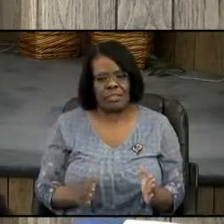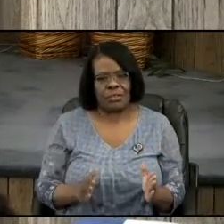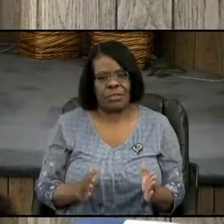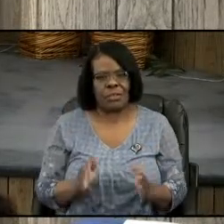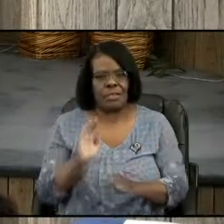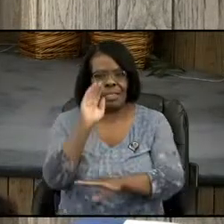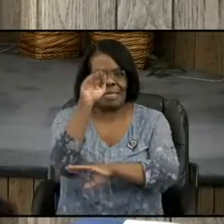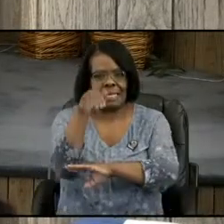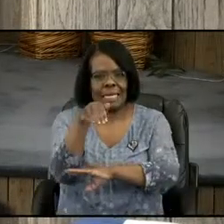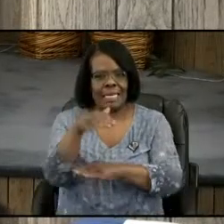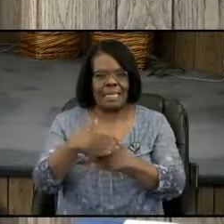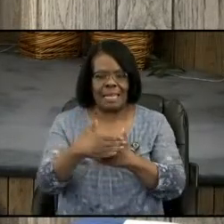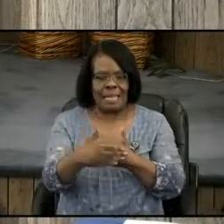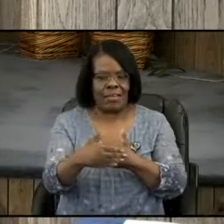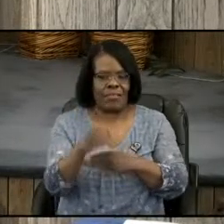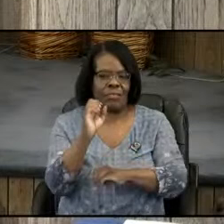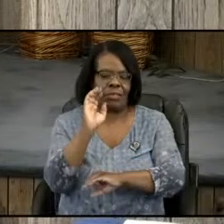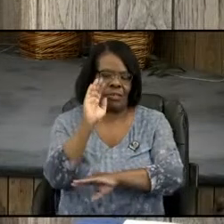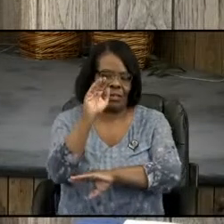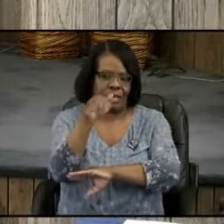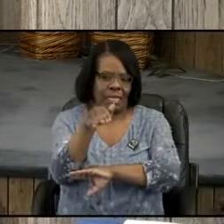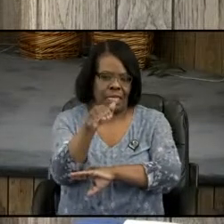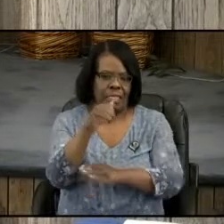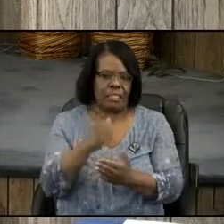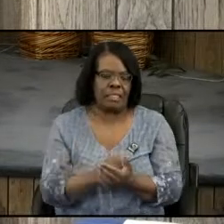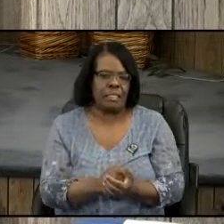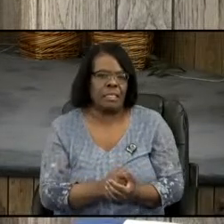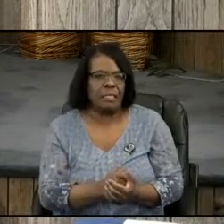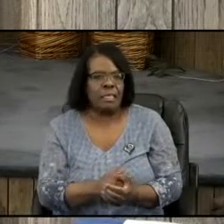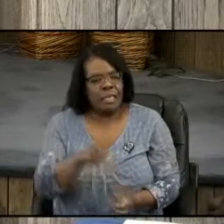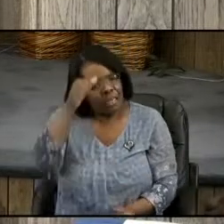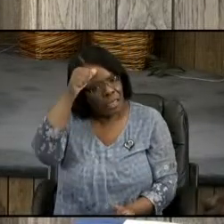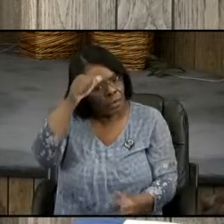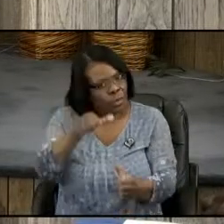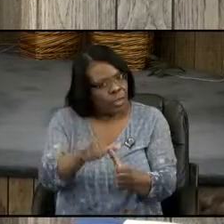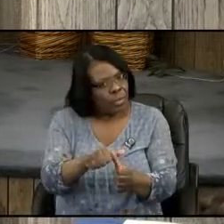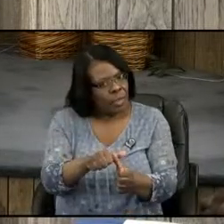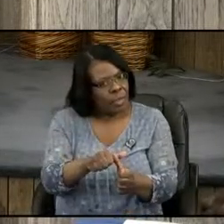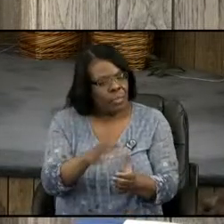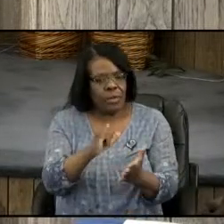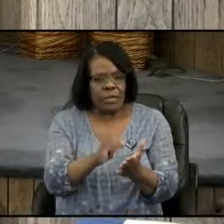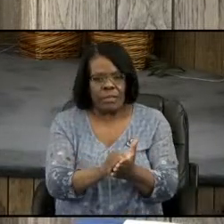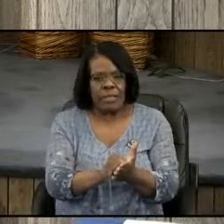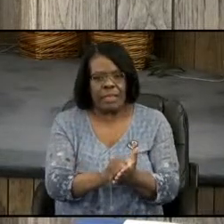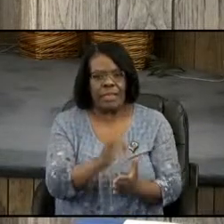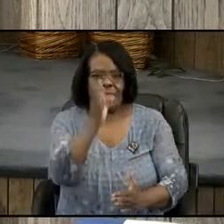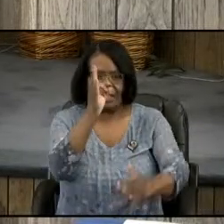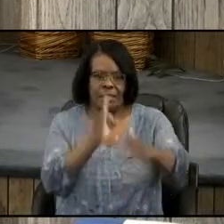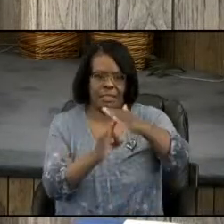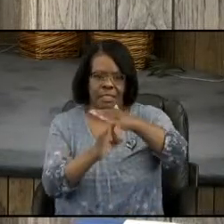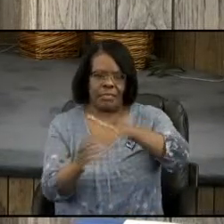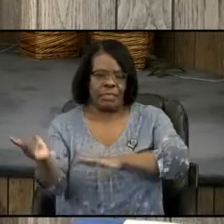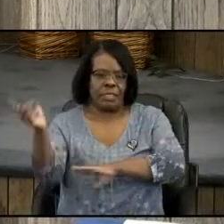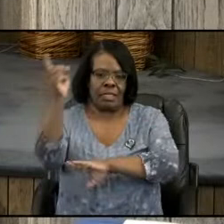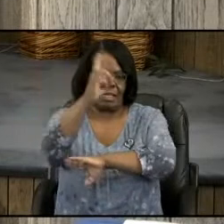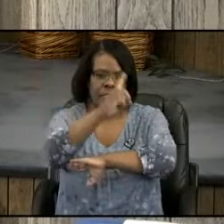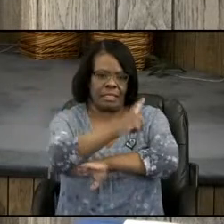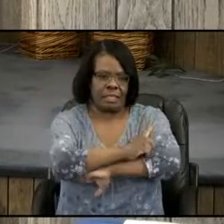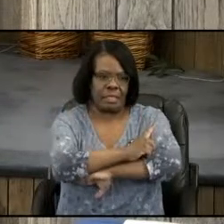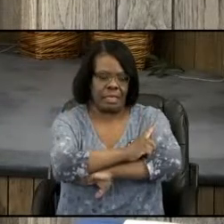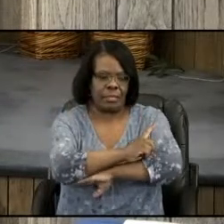was said and done, that it touched someone's heart, Father, that they remember that the seventh-day Sabbath is the sign of the seal